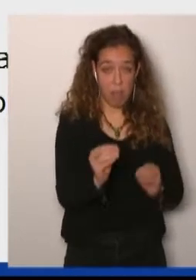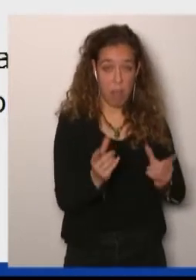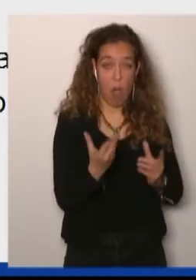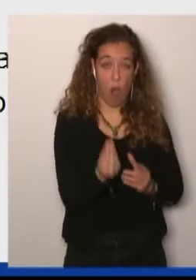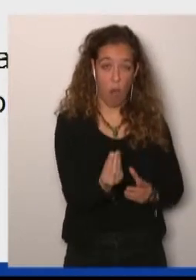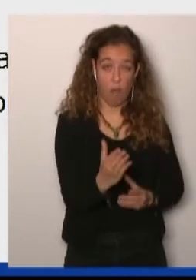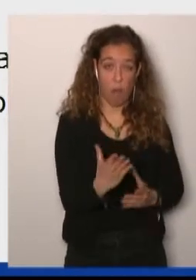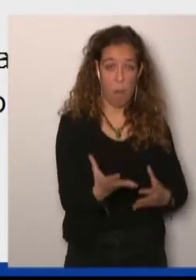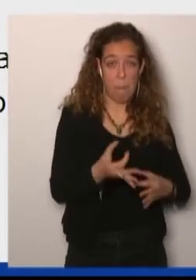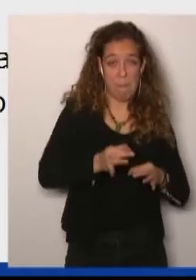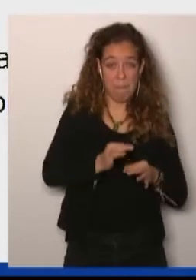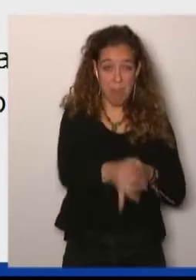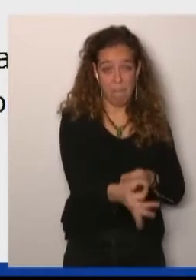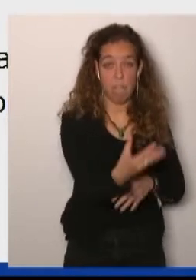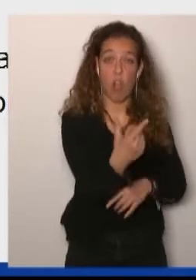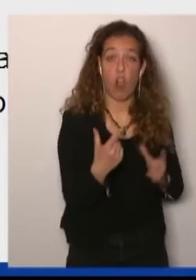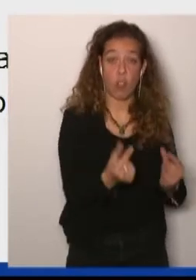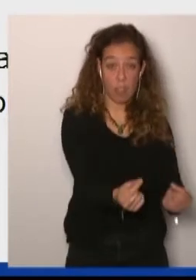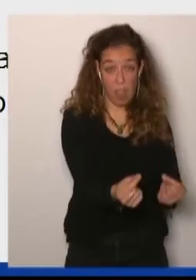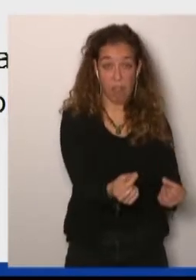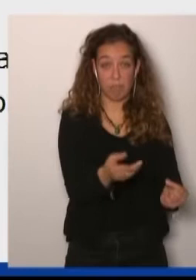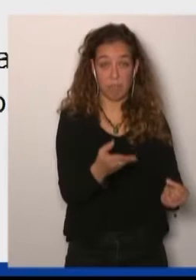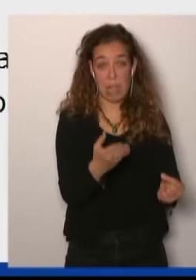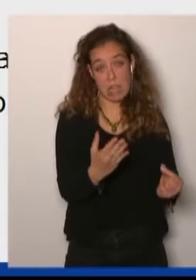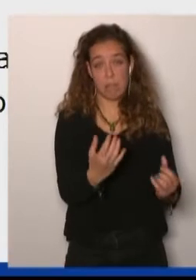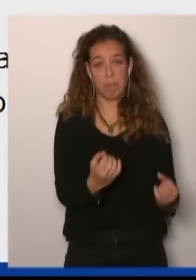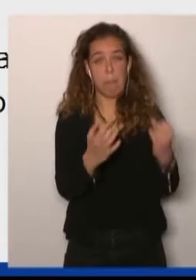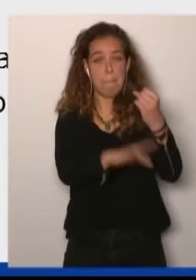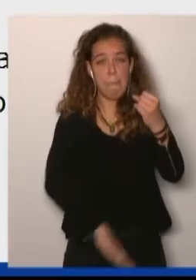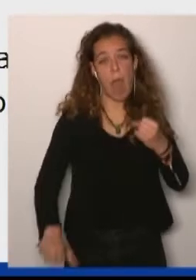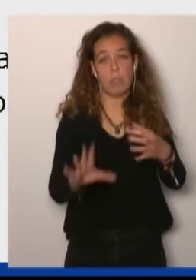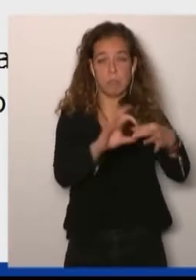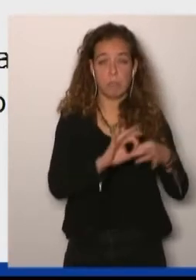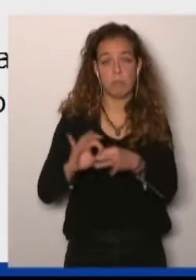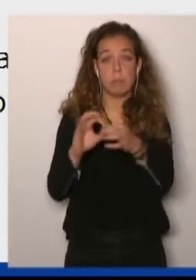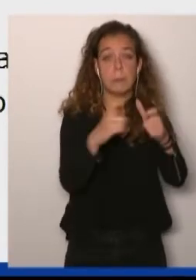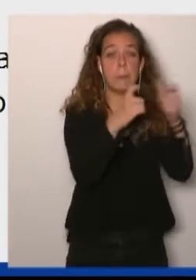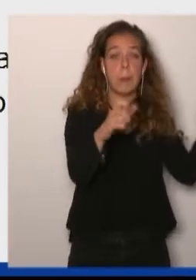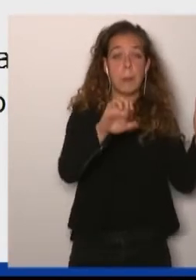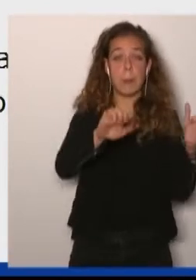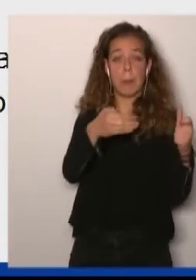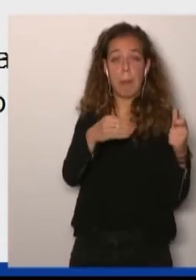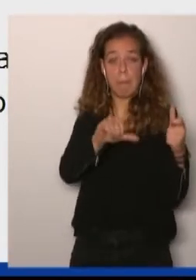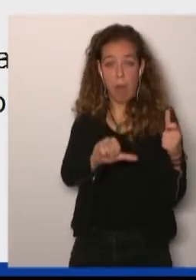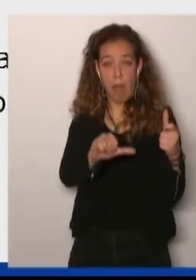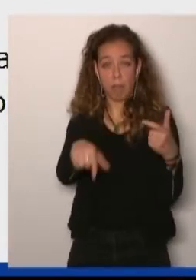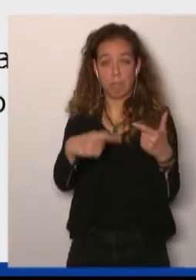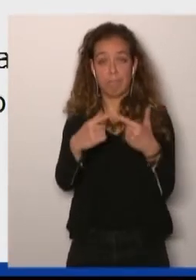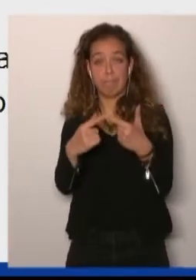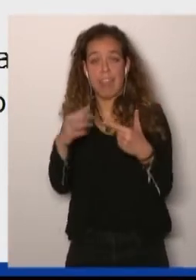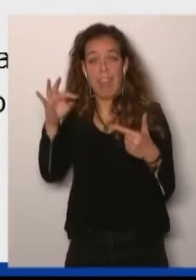pediatric oncology. And as said, you know, in October we are approaching the 10th meeting